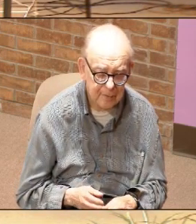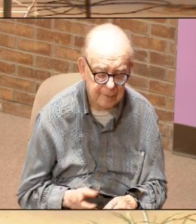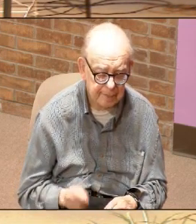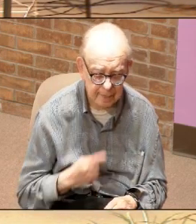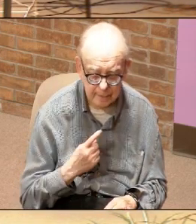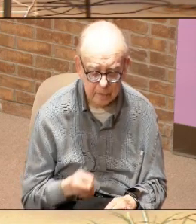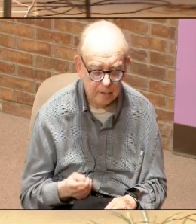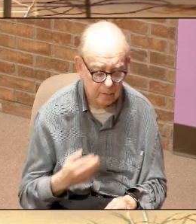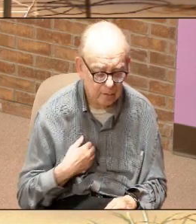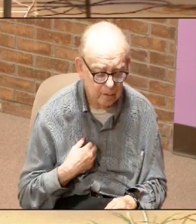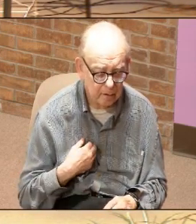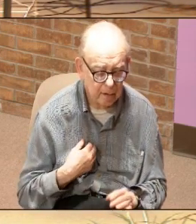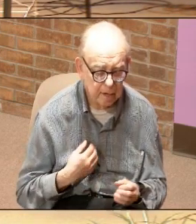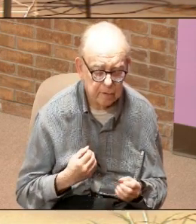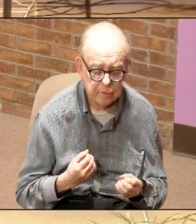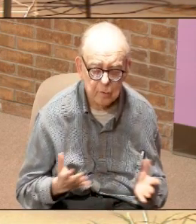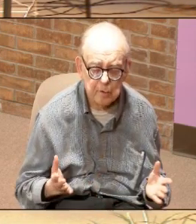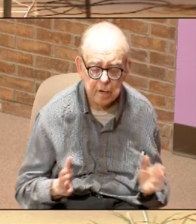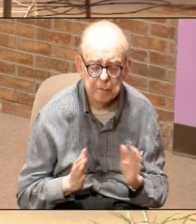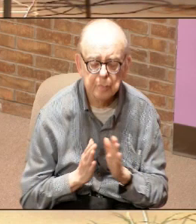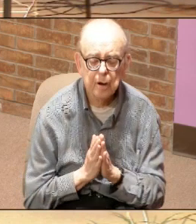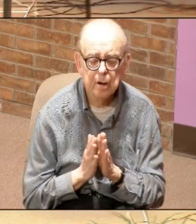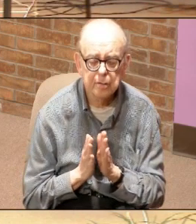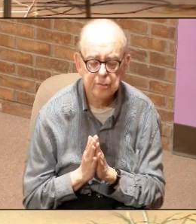And they said, but we had so many prayers.